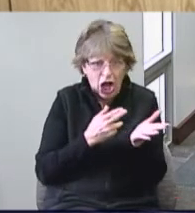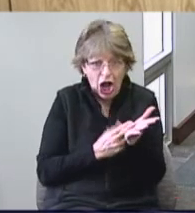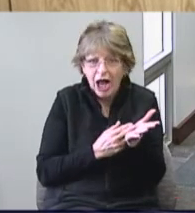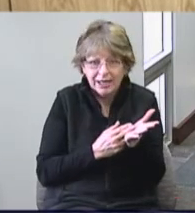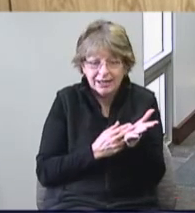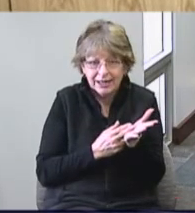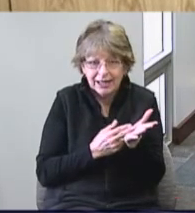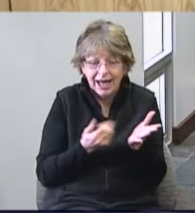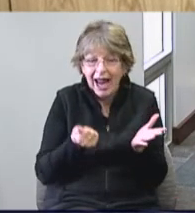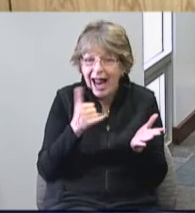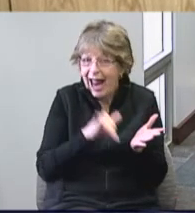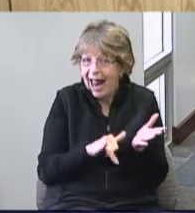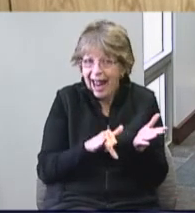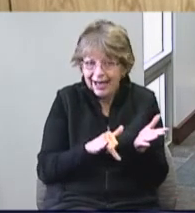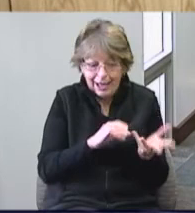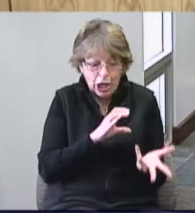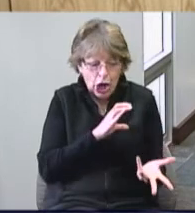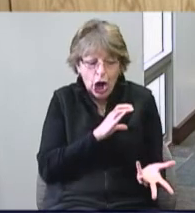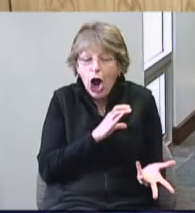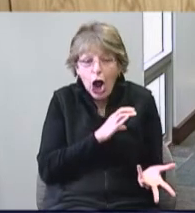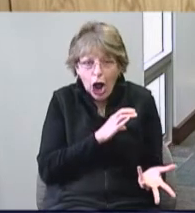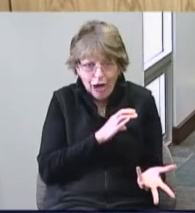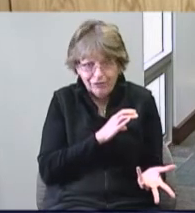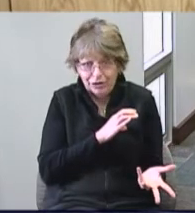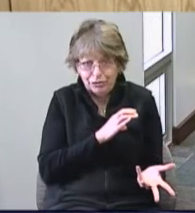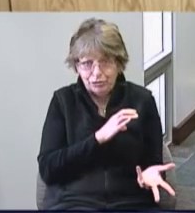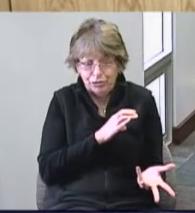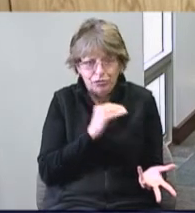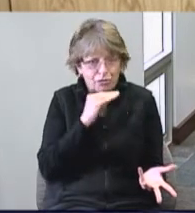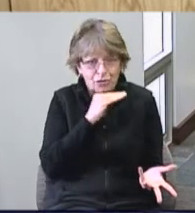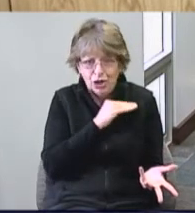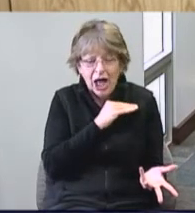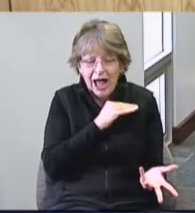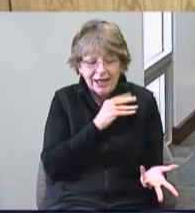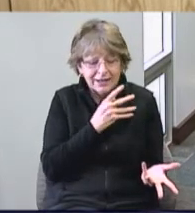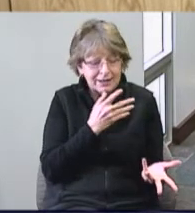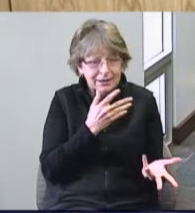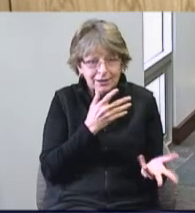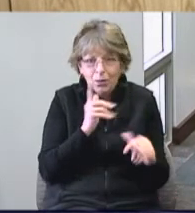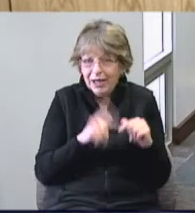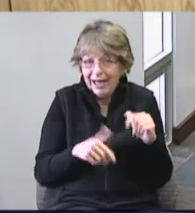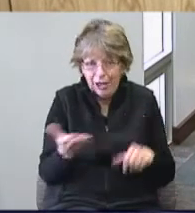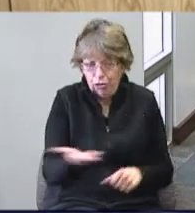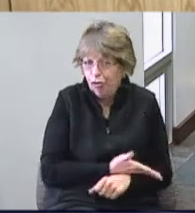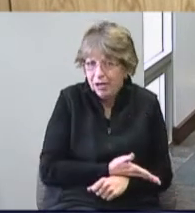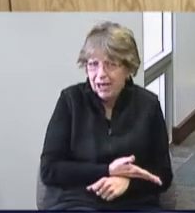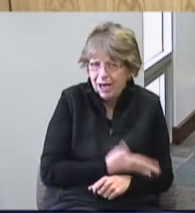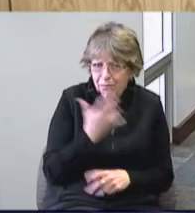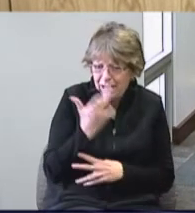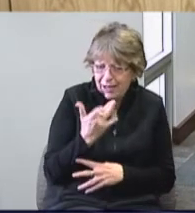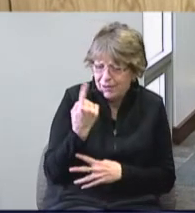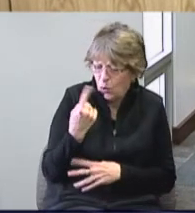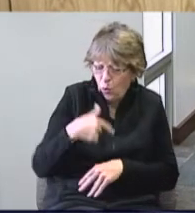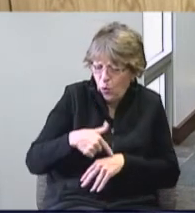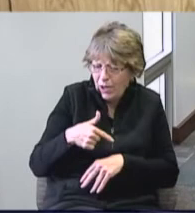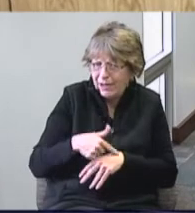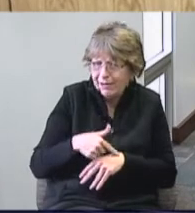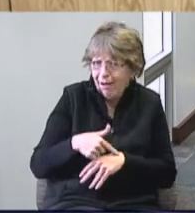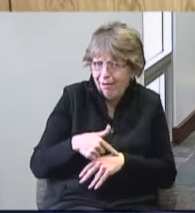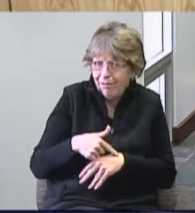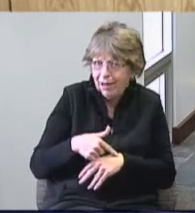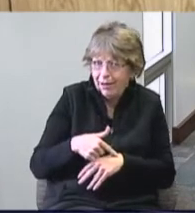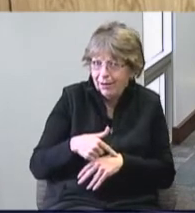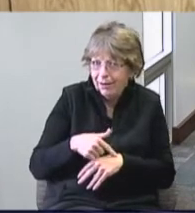lies cannot be terminated because we made that decision at one point. Now, I know in your estimate it's a different case,